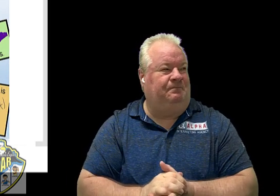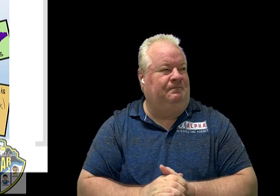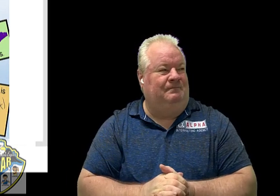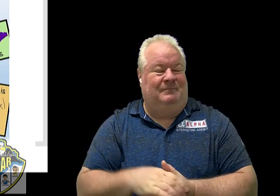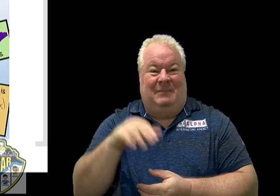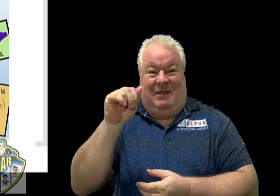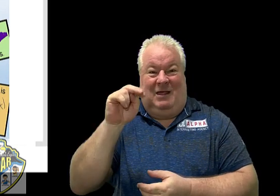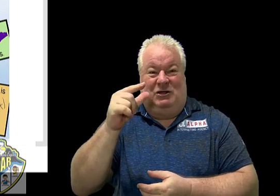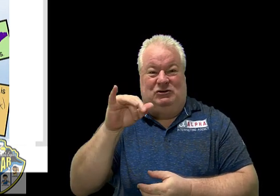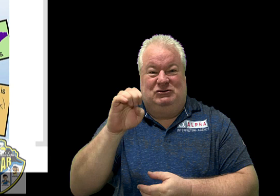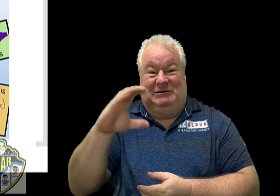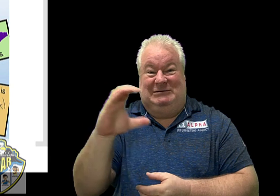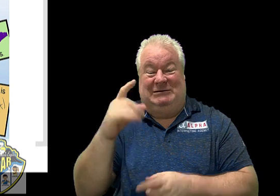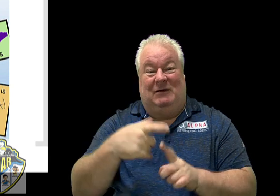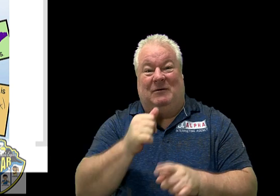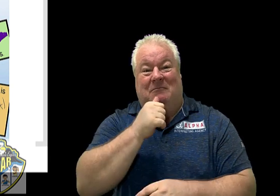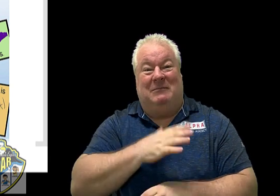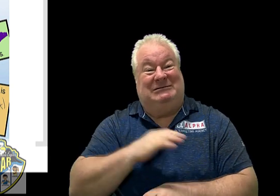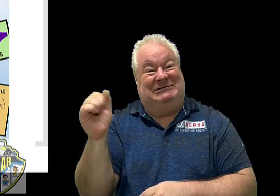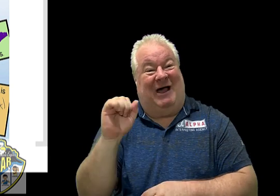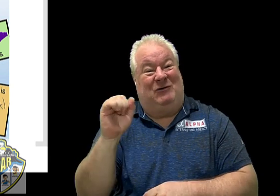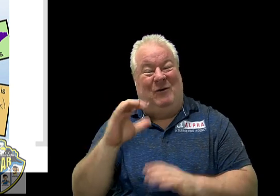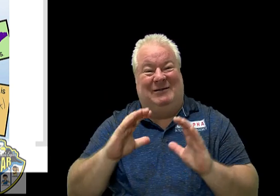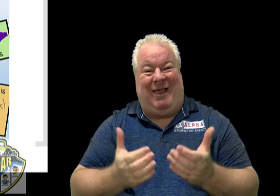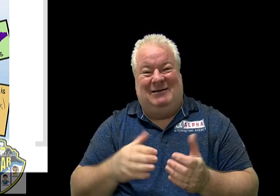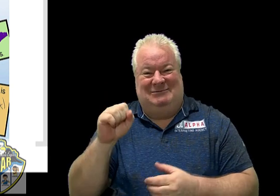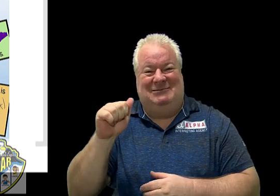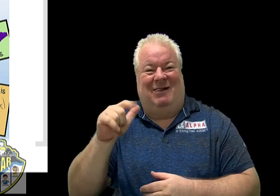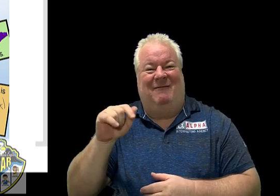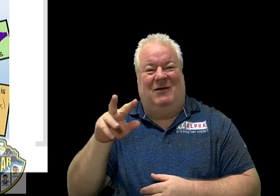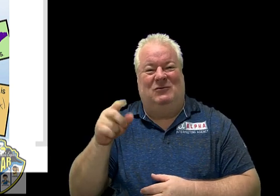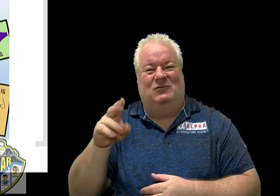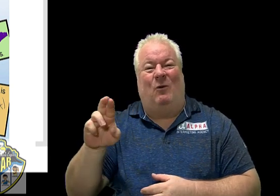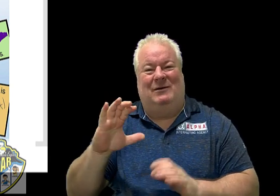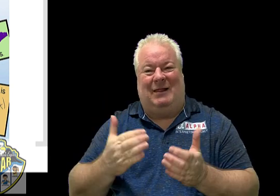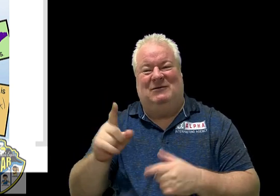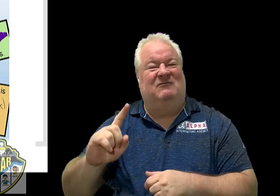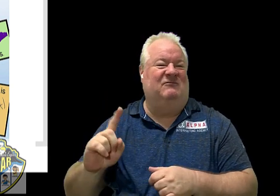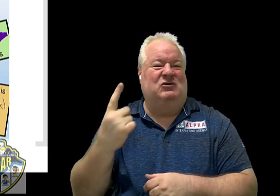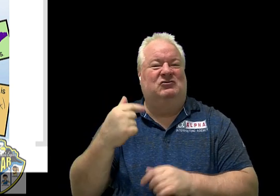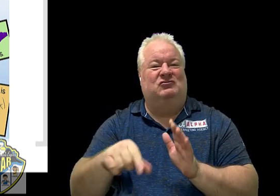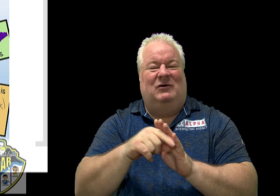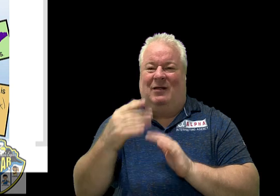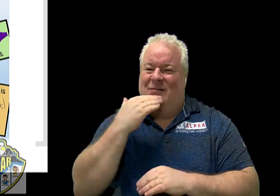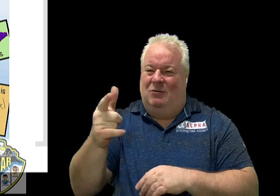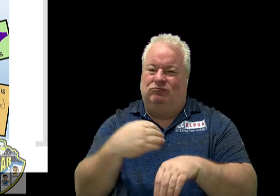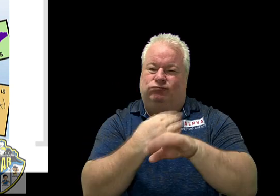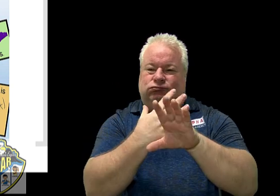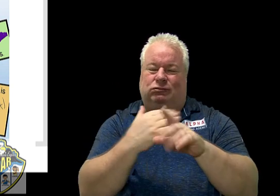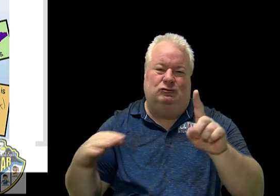Angie C. from Mrs. Salvador's class, first grader. Thank you for soaring on Zoom.